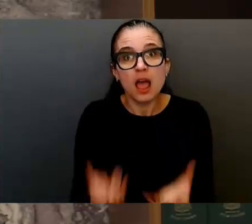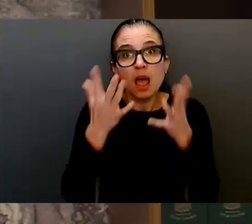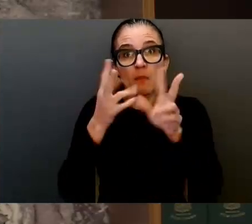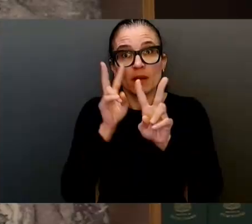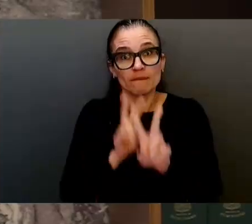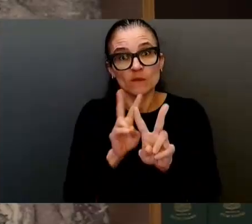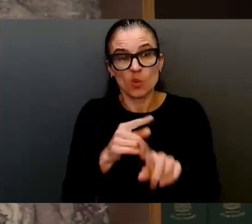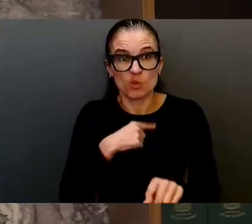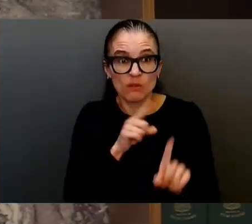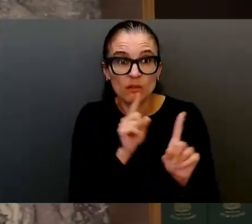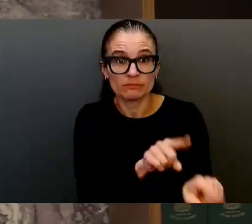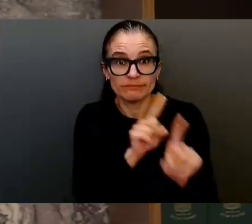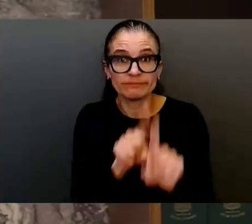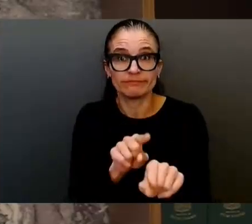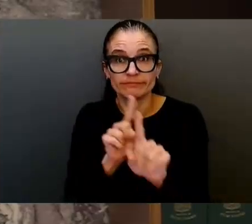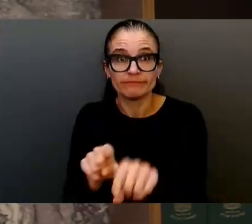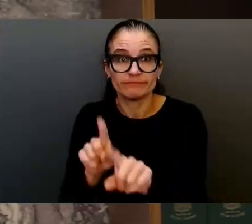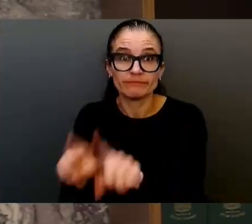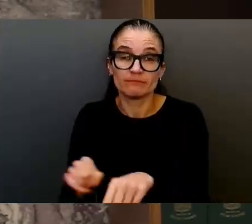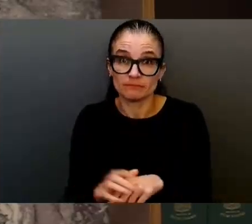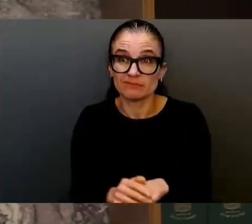for young people in their lives